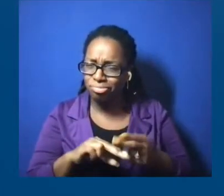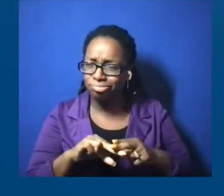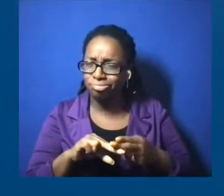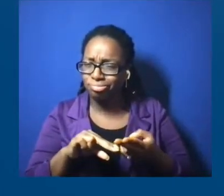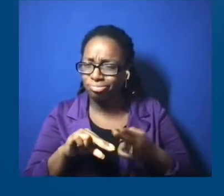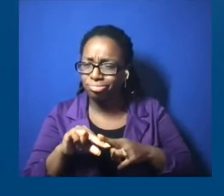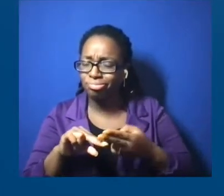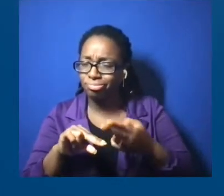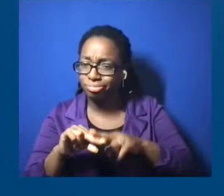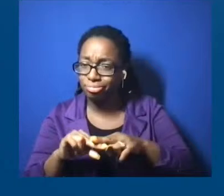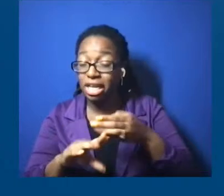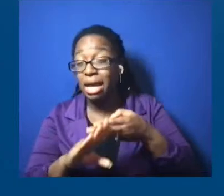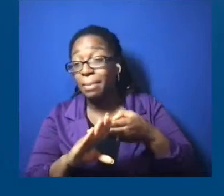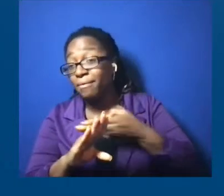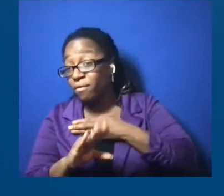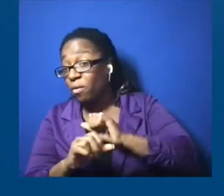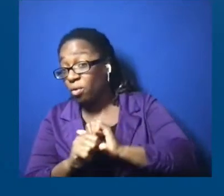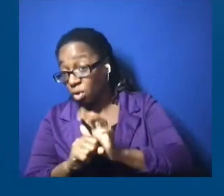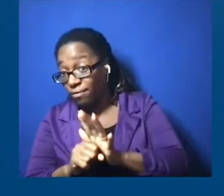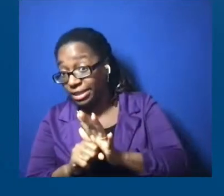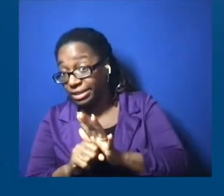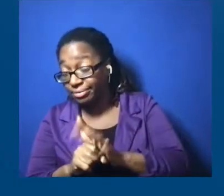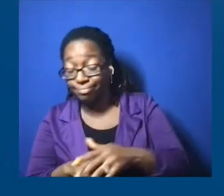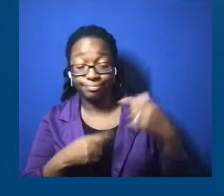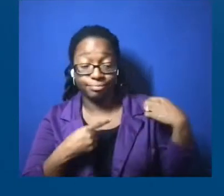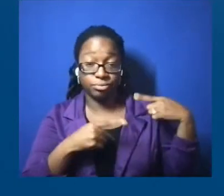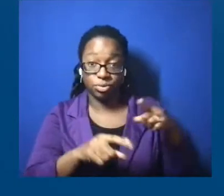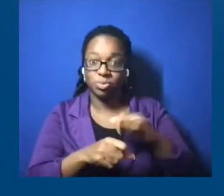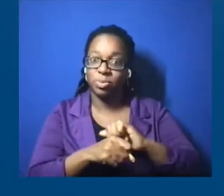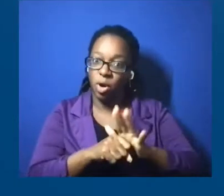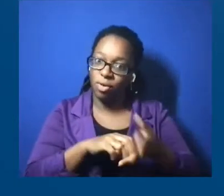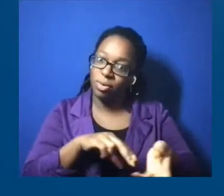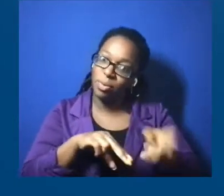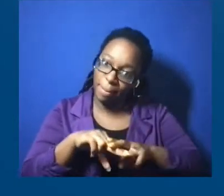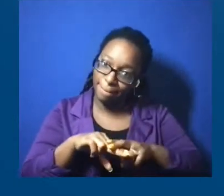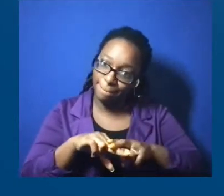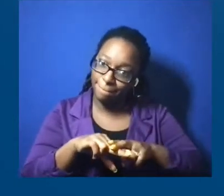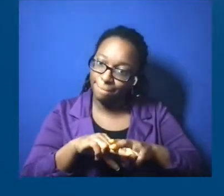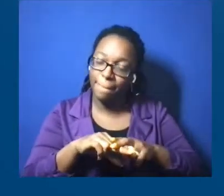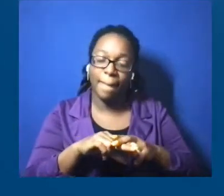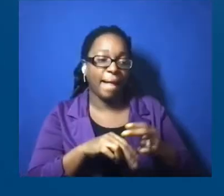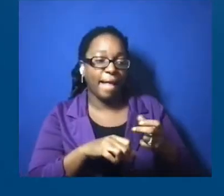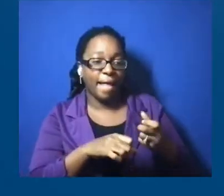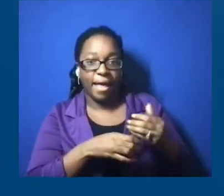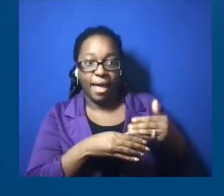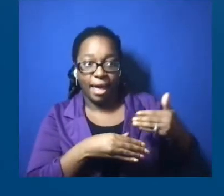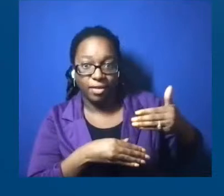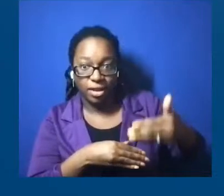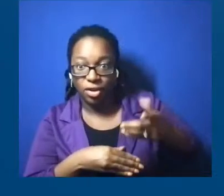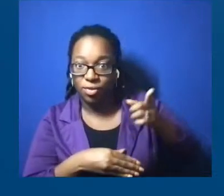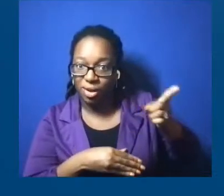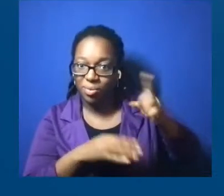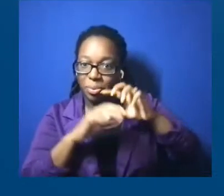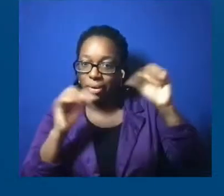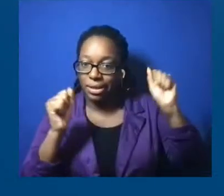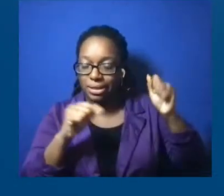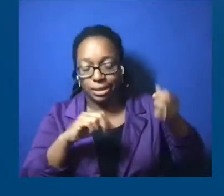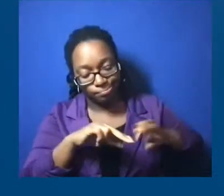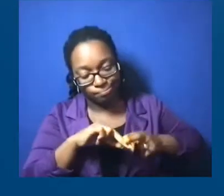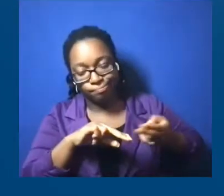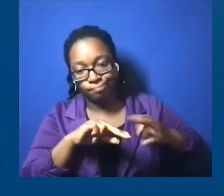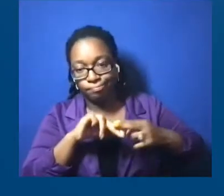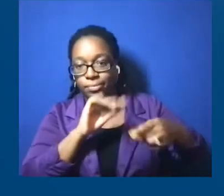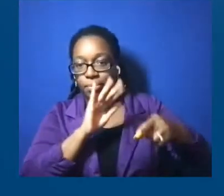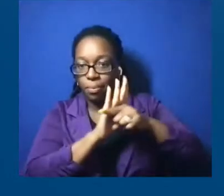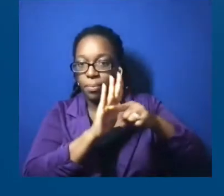the pandemic. It went up during the pandemic. It went up every single year on his watch. And one big reason for that